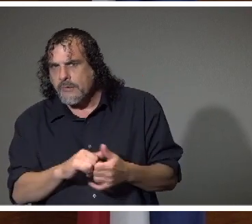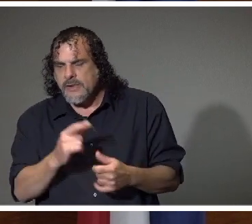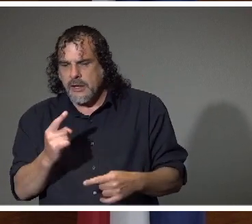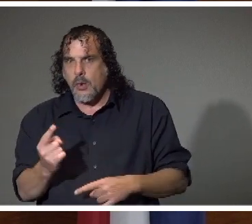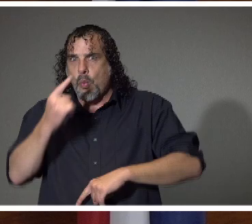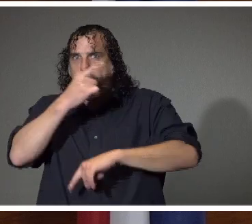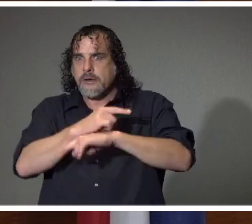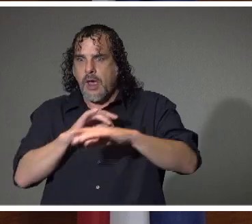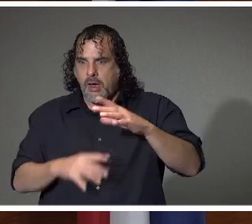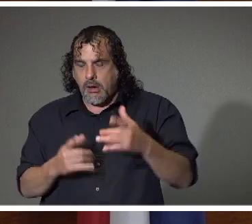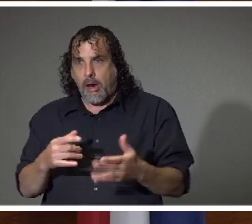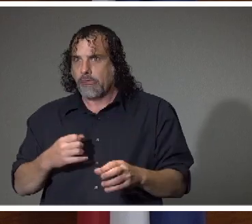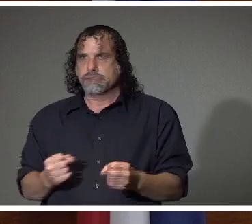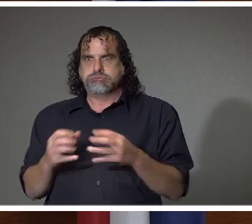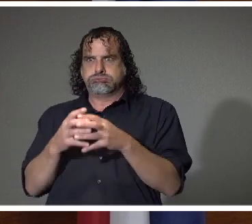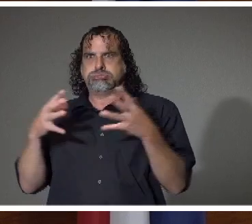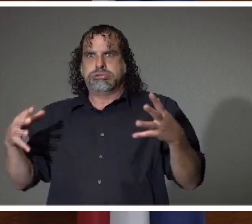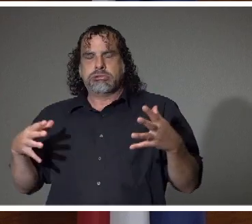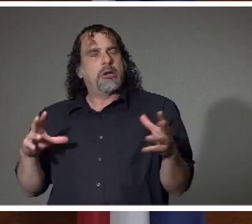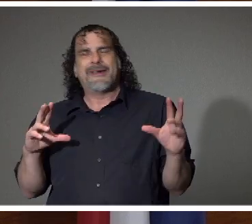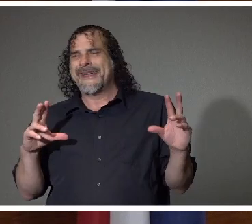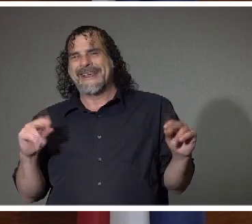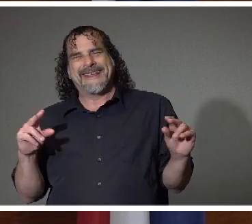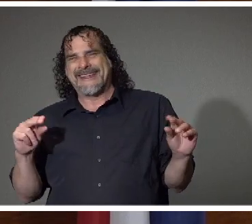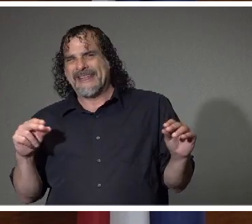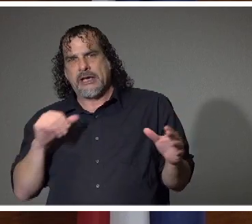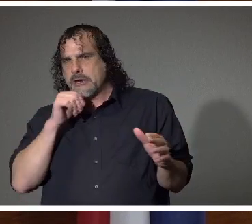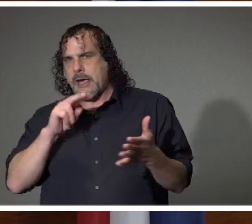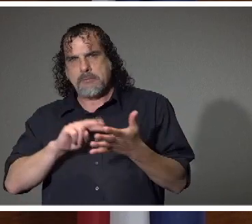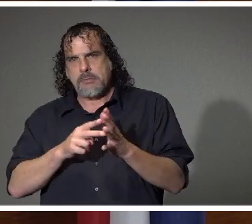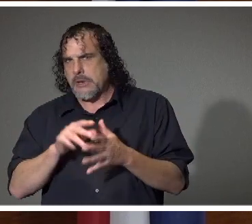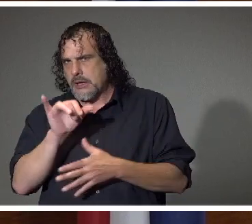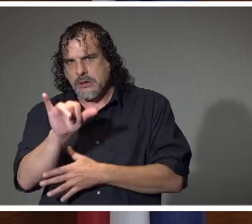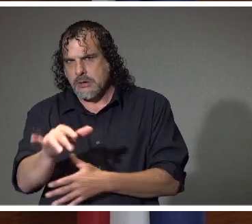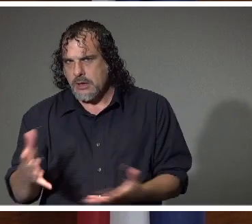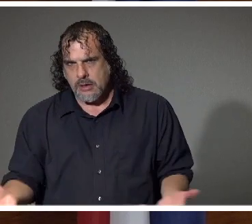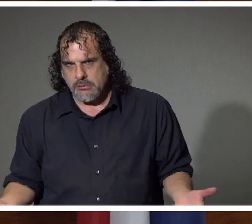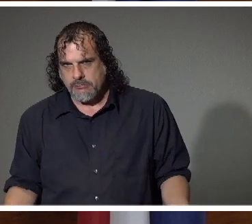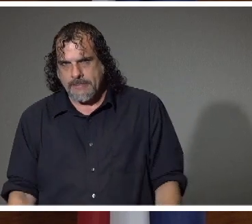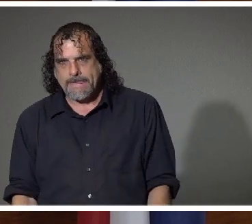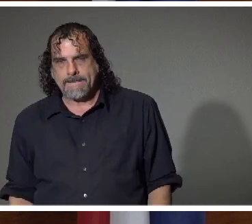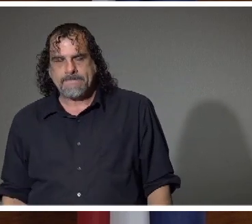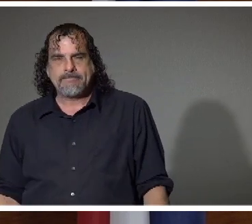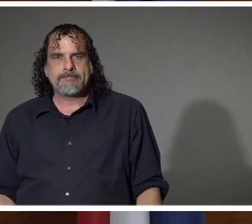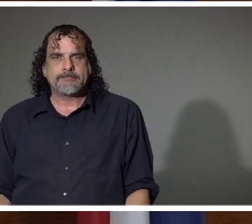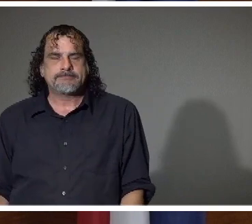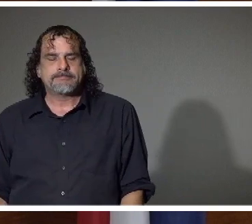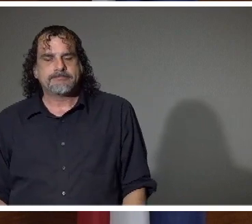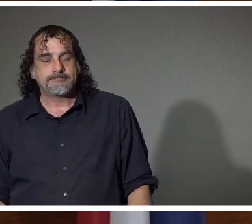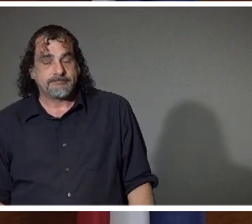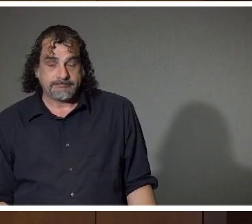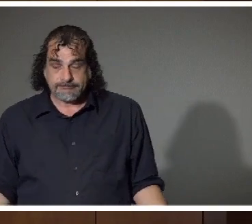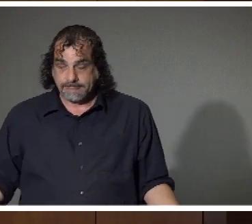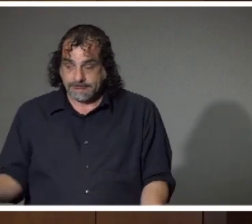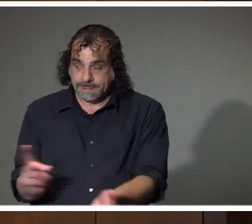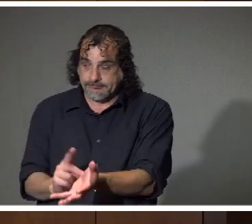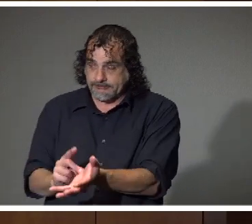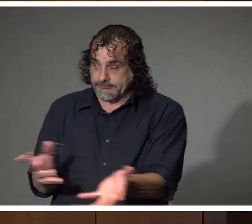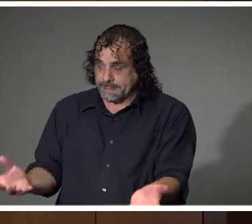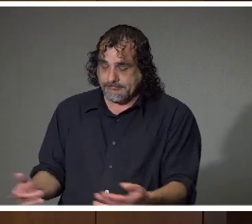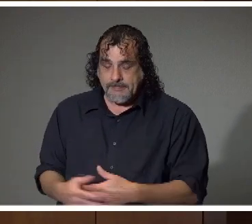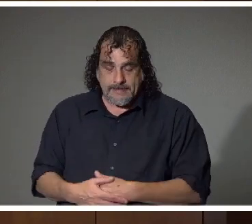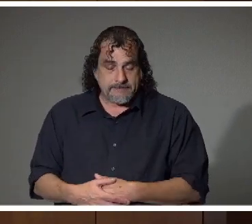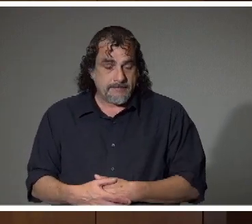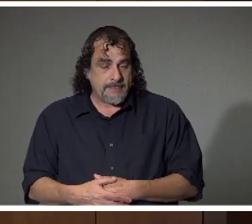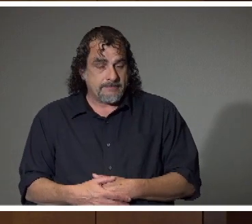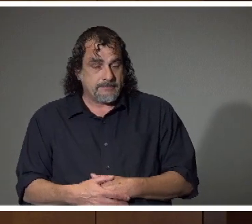day's results on number of newly positive tests. So, Dr. Dobbs? Yeah,